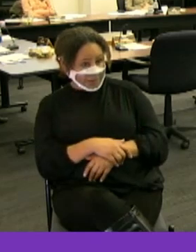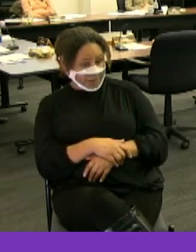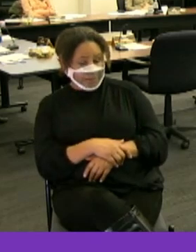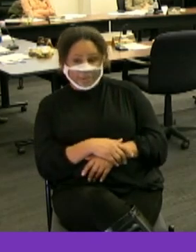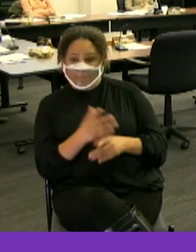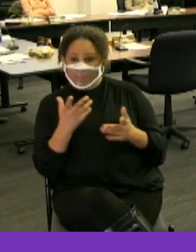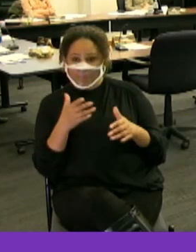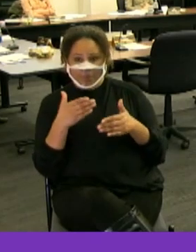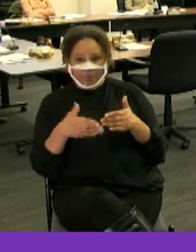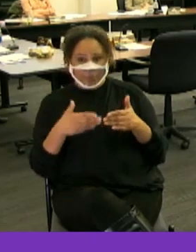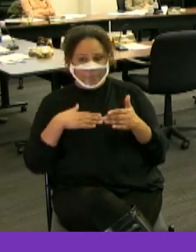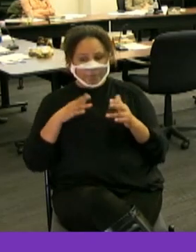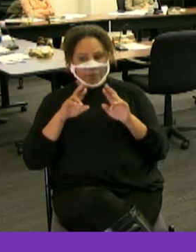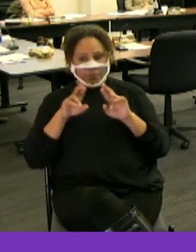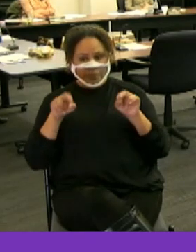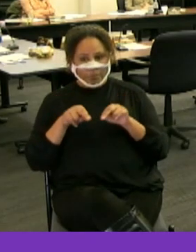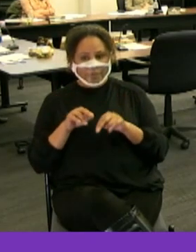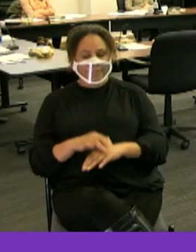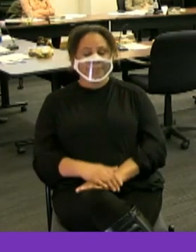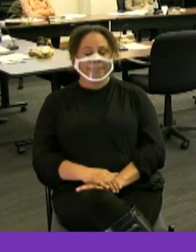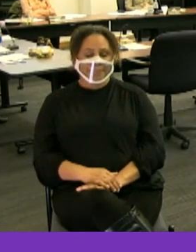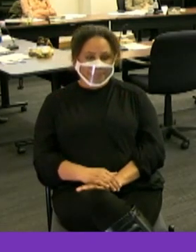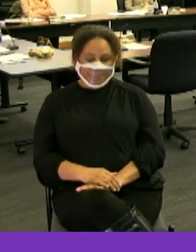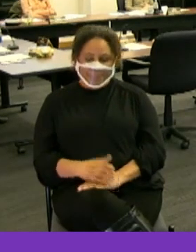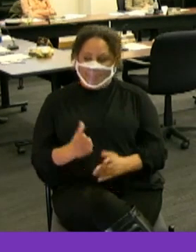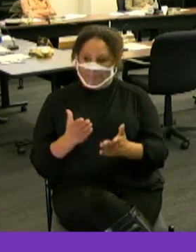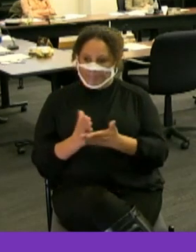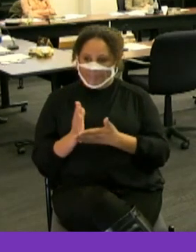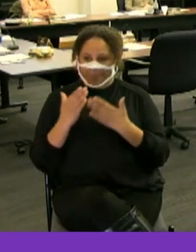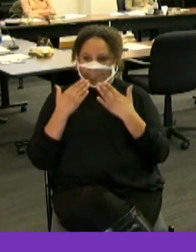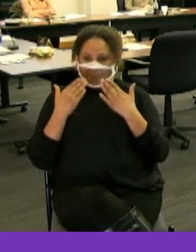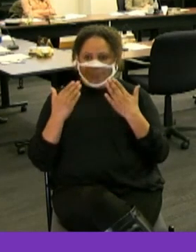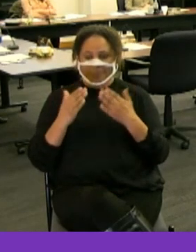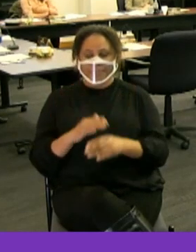With that, that concludes my report. All right, thank you.